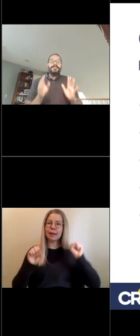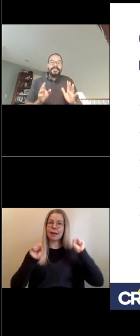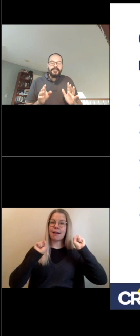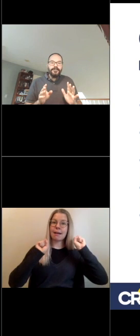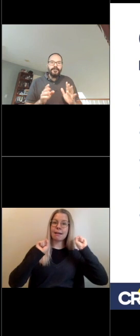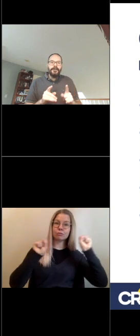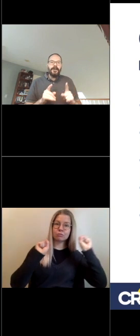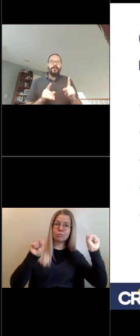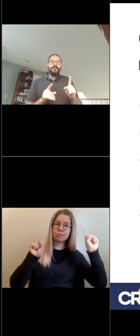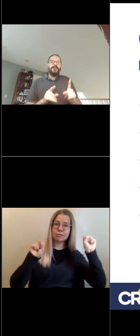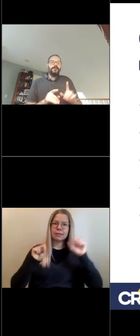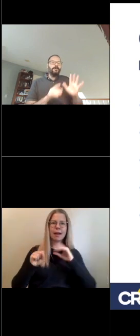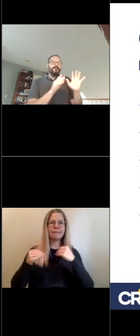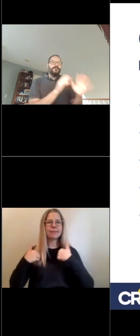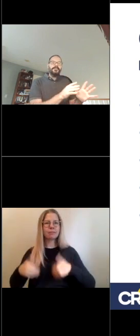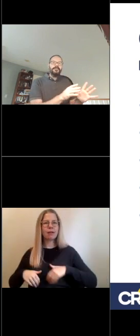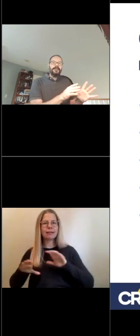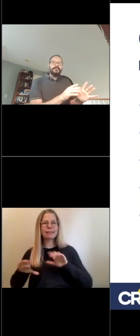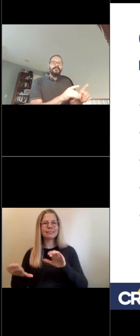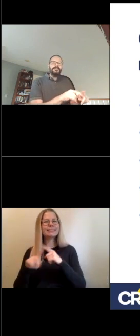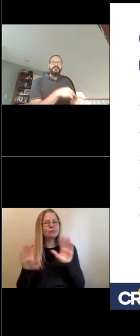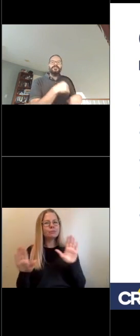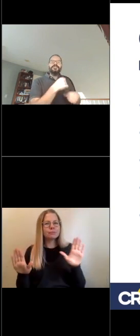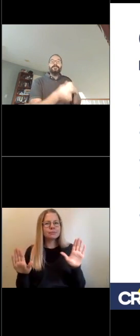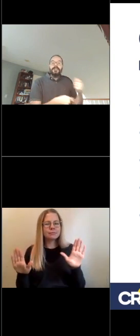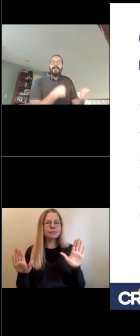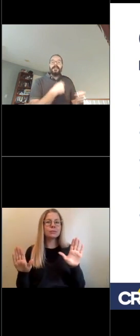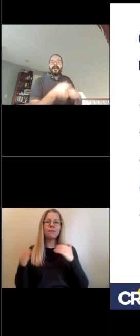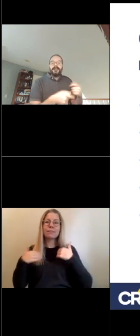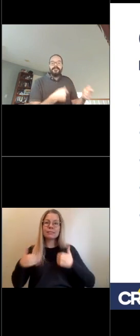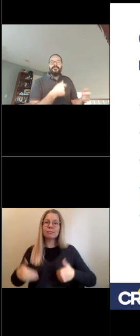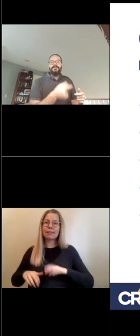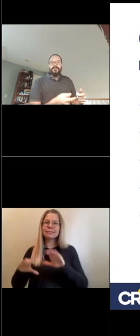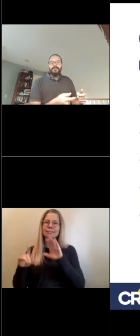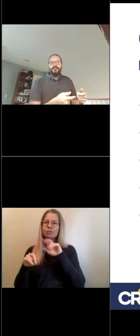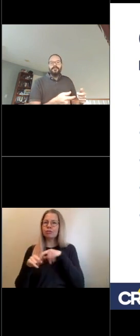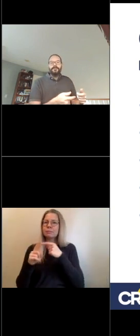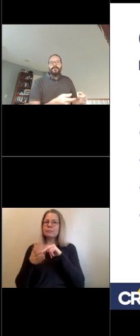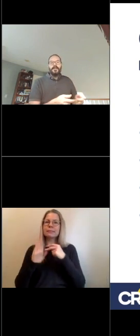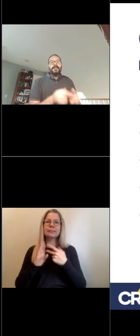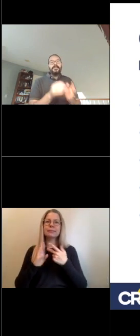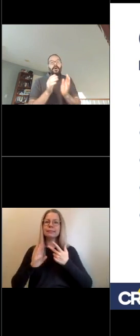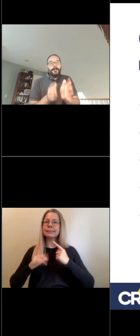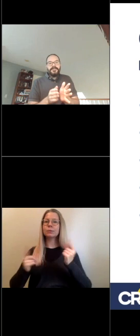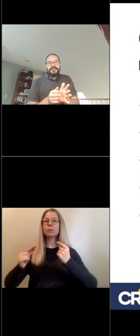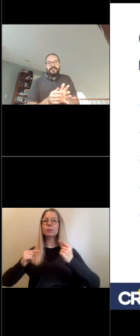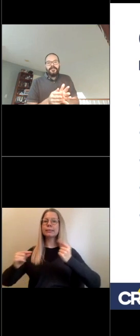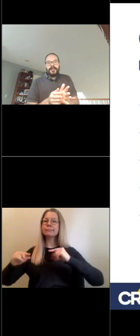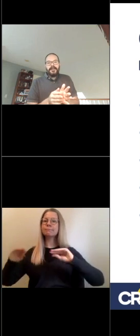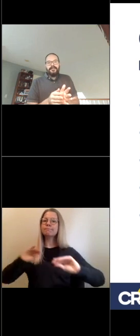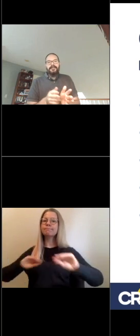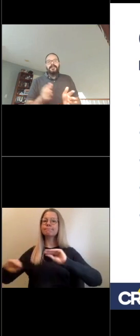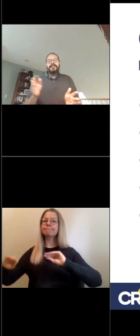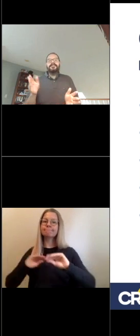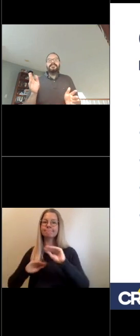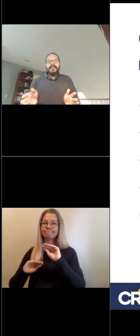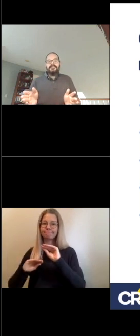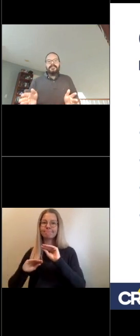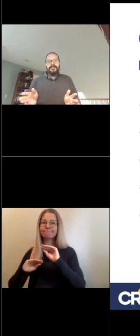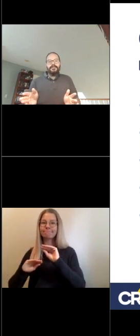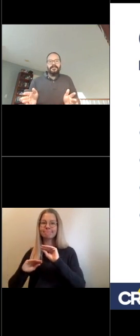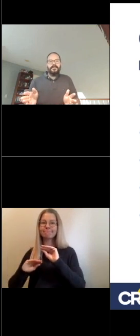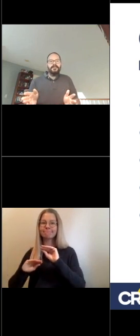in particular, I want to talk about physical activity as just being active. And the opposite of that